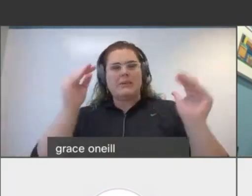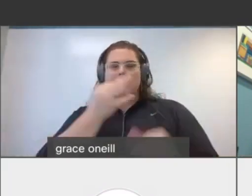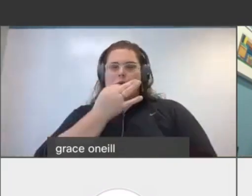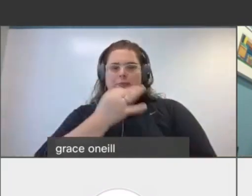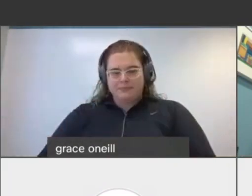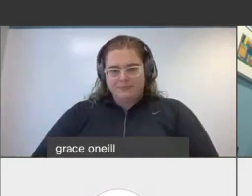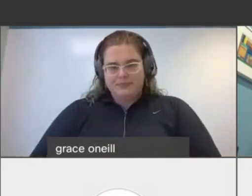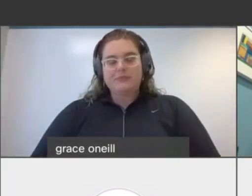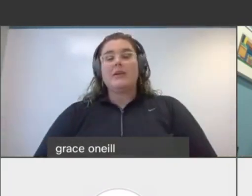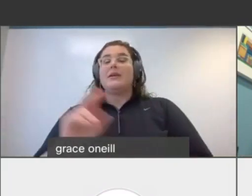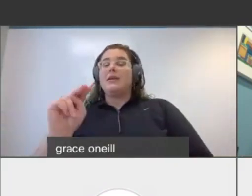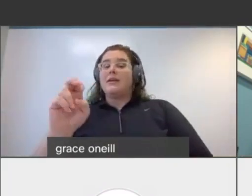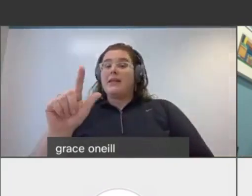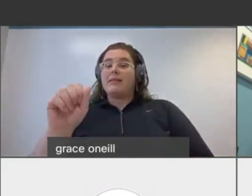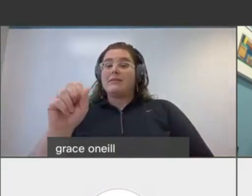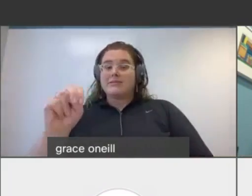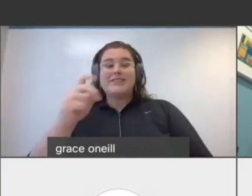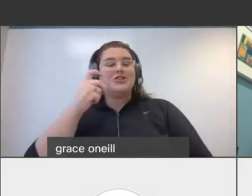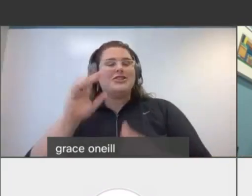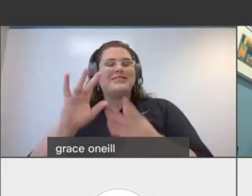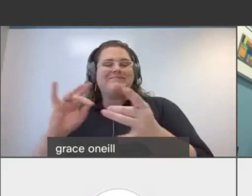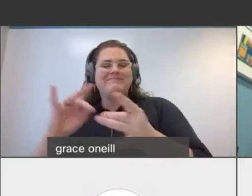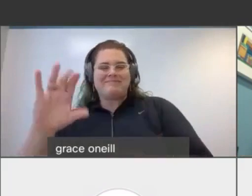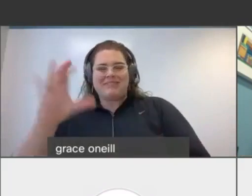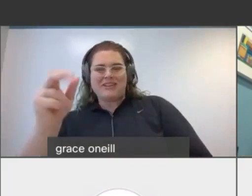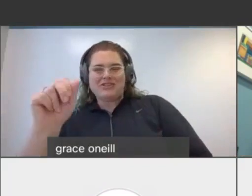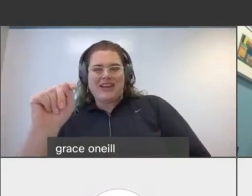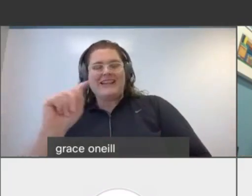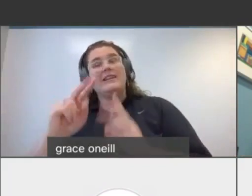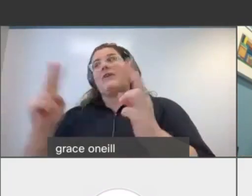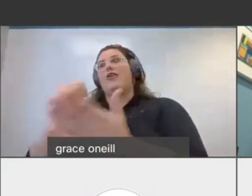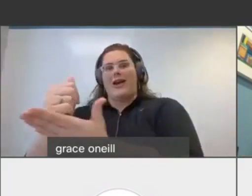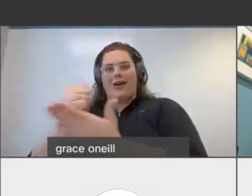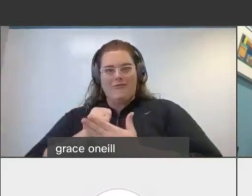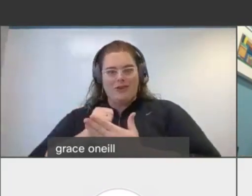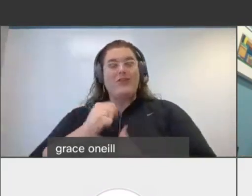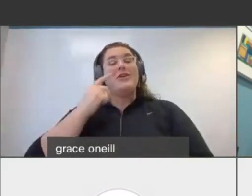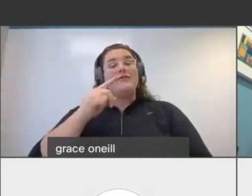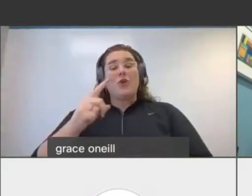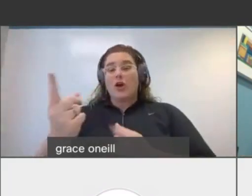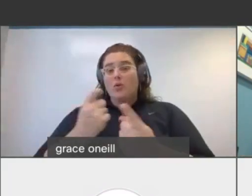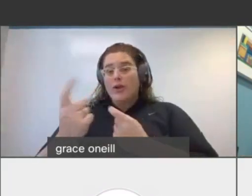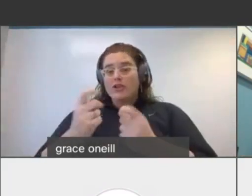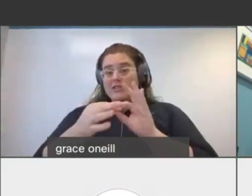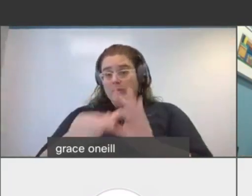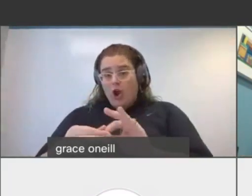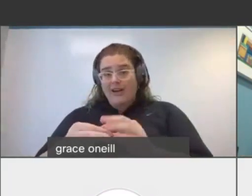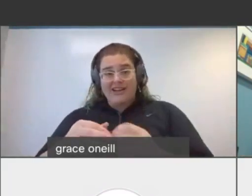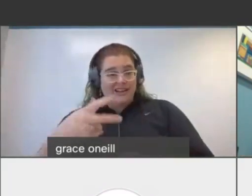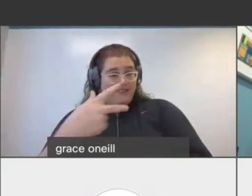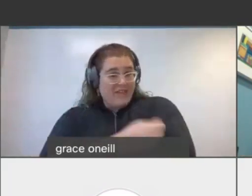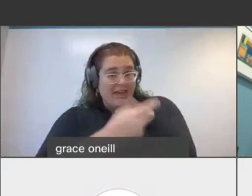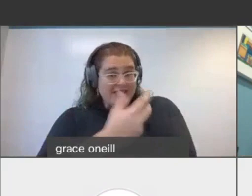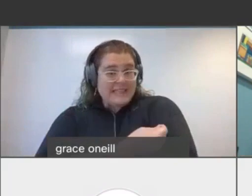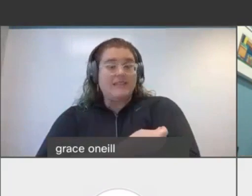Nelson just shared, and it's very helpful because, so for questions going forward concerning vaccines, the